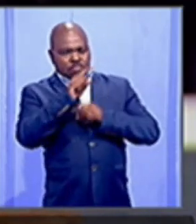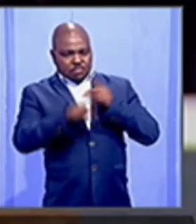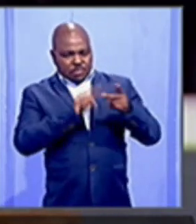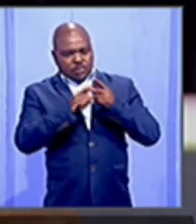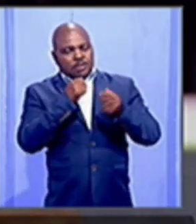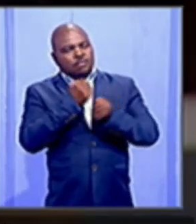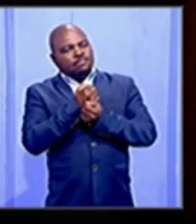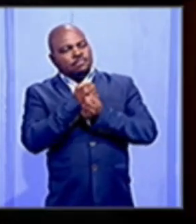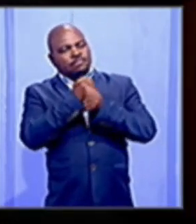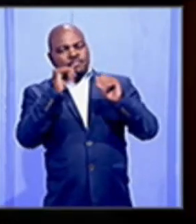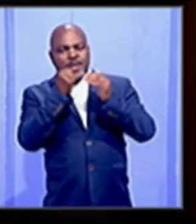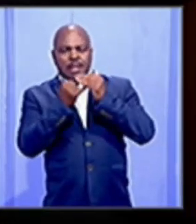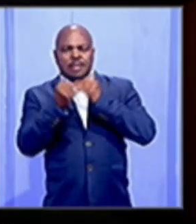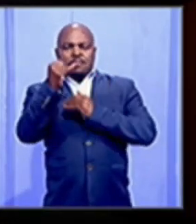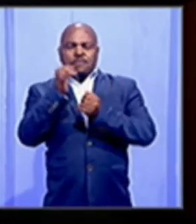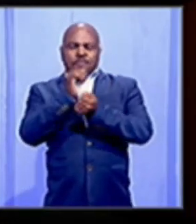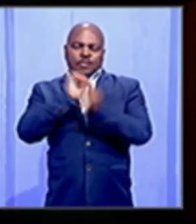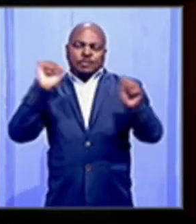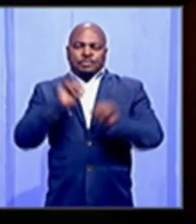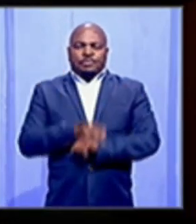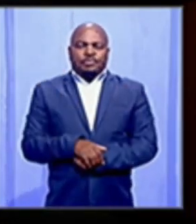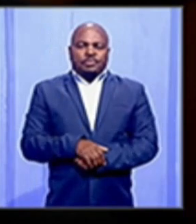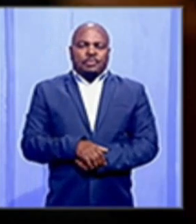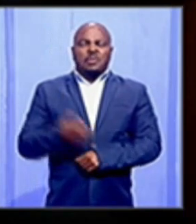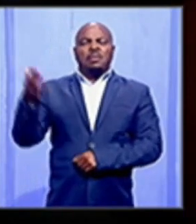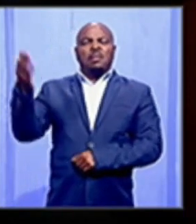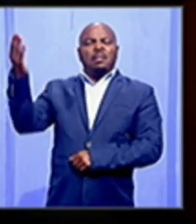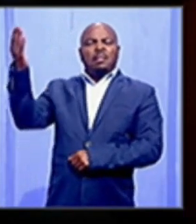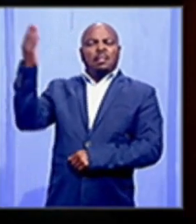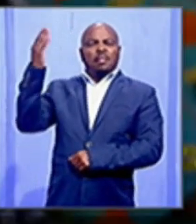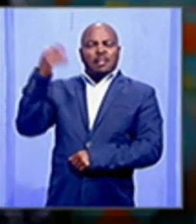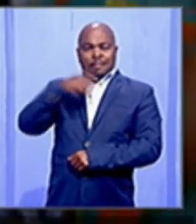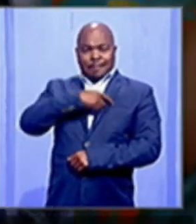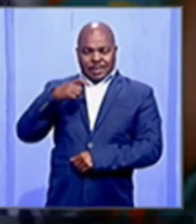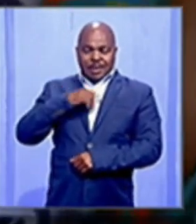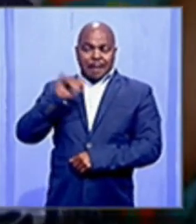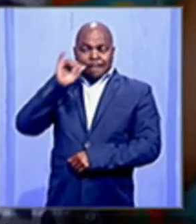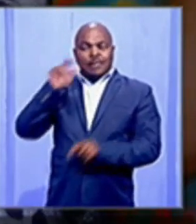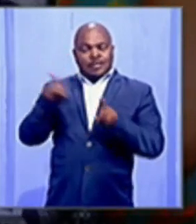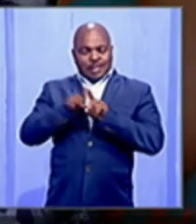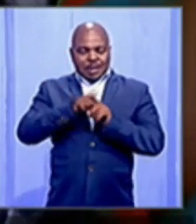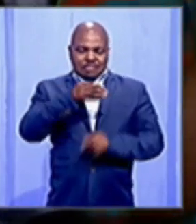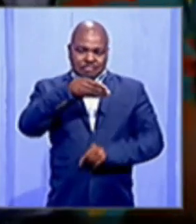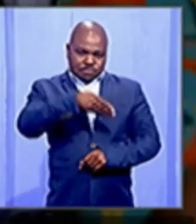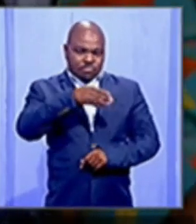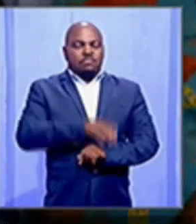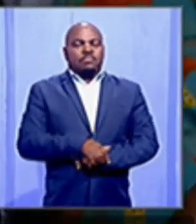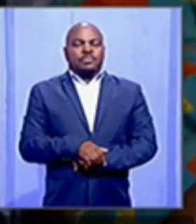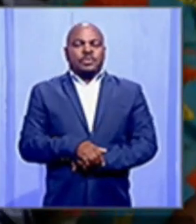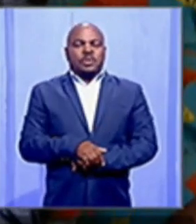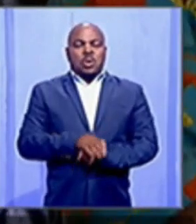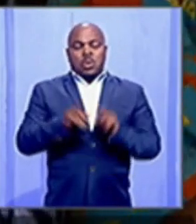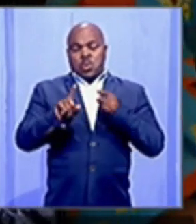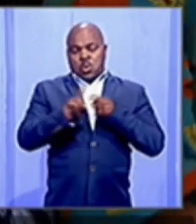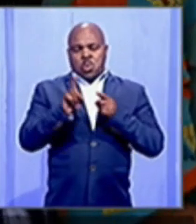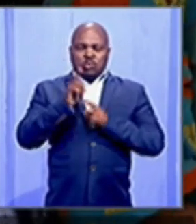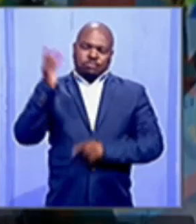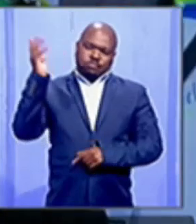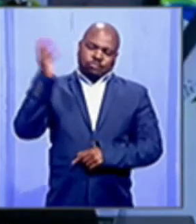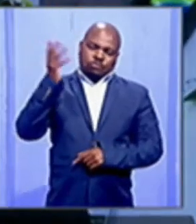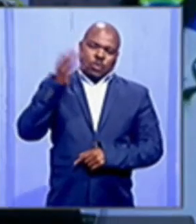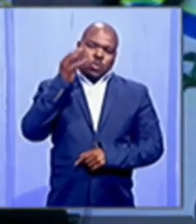and liberty. Mopresidente wa Maloba Thabo Mbeki le yena o ne a tsenetse tiragalo eno mme o buile ka